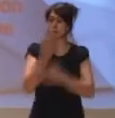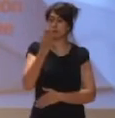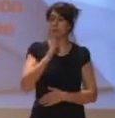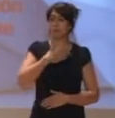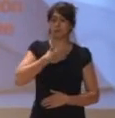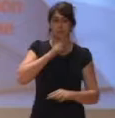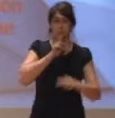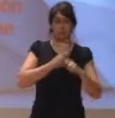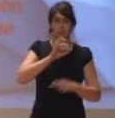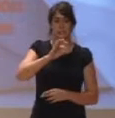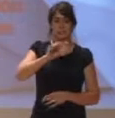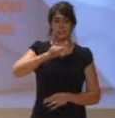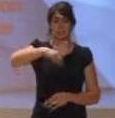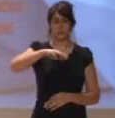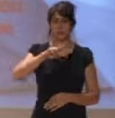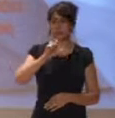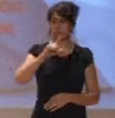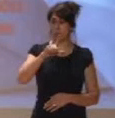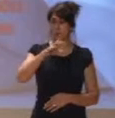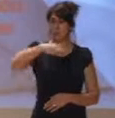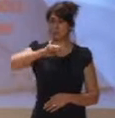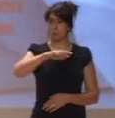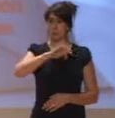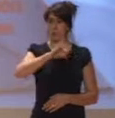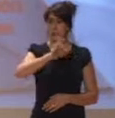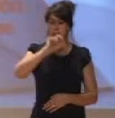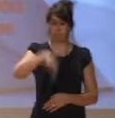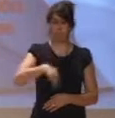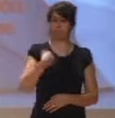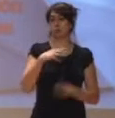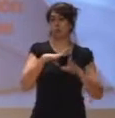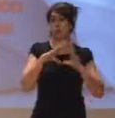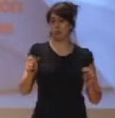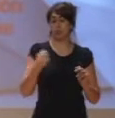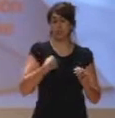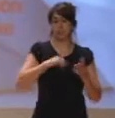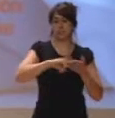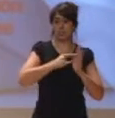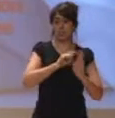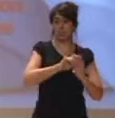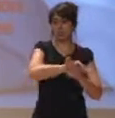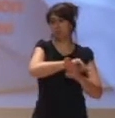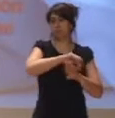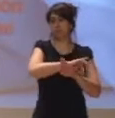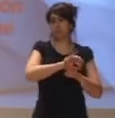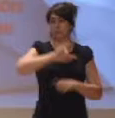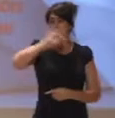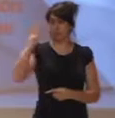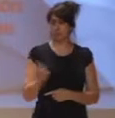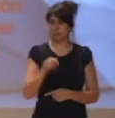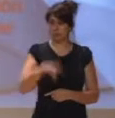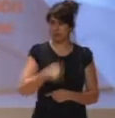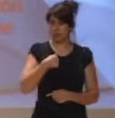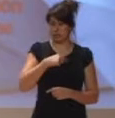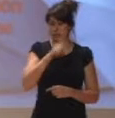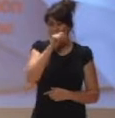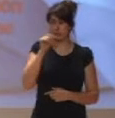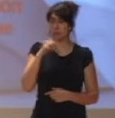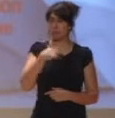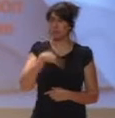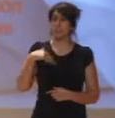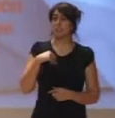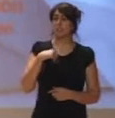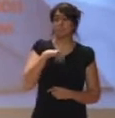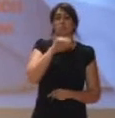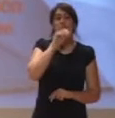Hello, good morning. Saul Martin from the Polytechnic University here in Madrid, and I have